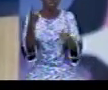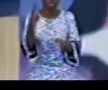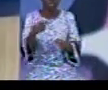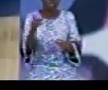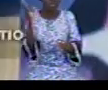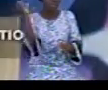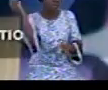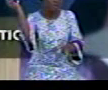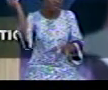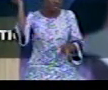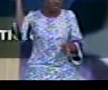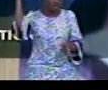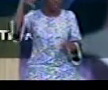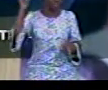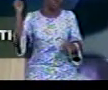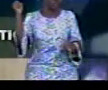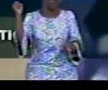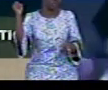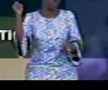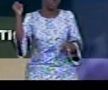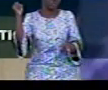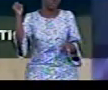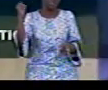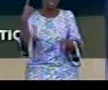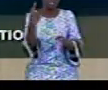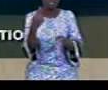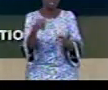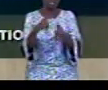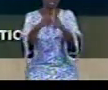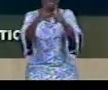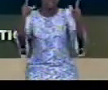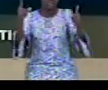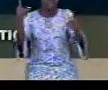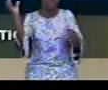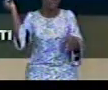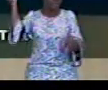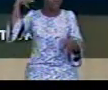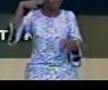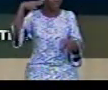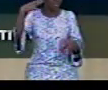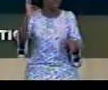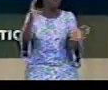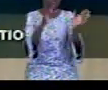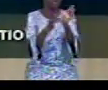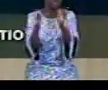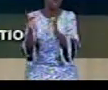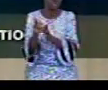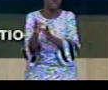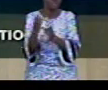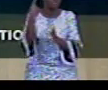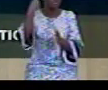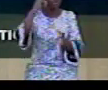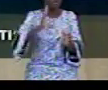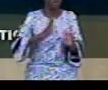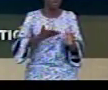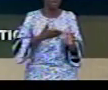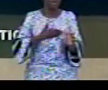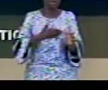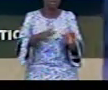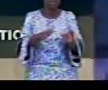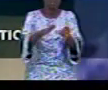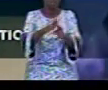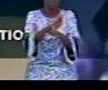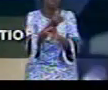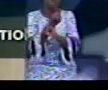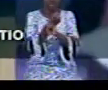gracious, number one, the great grace of Jesus for our full